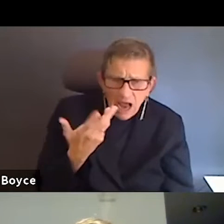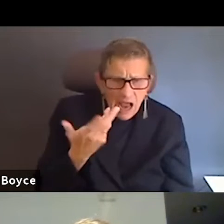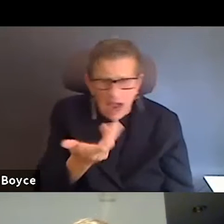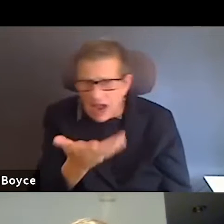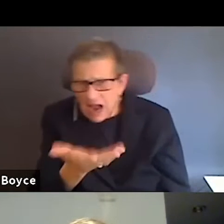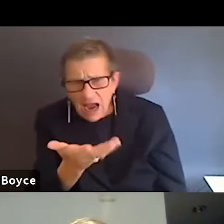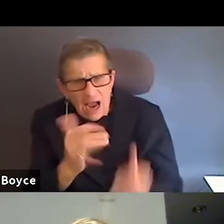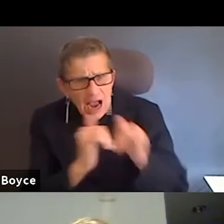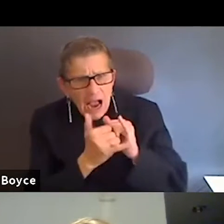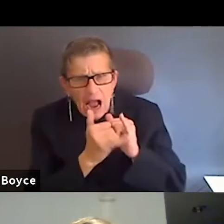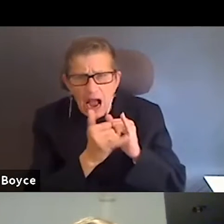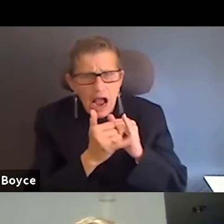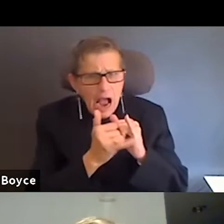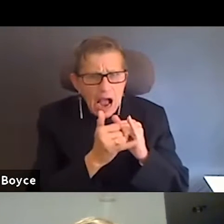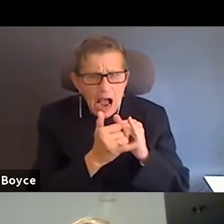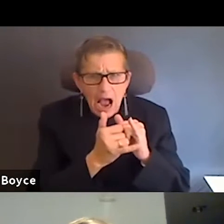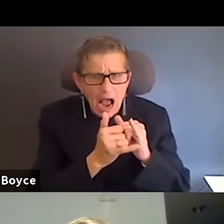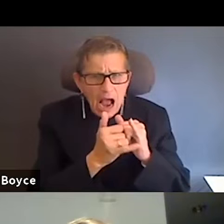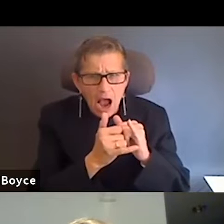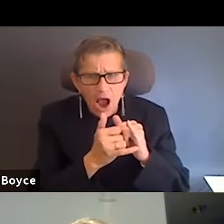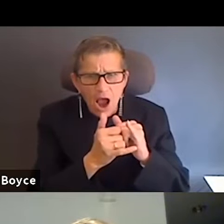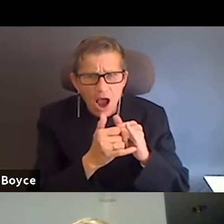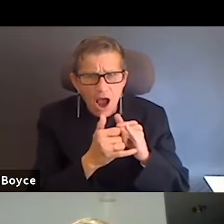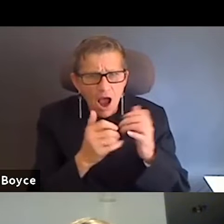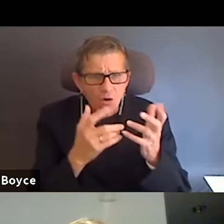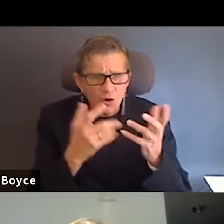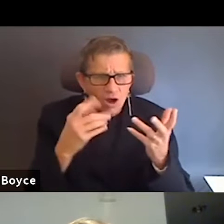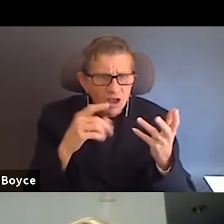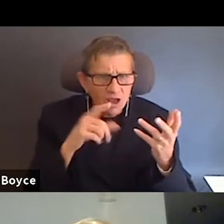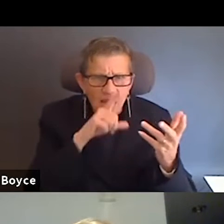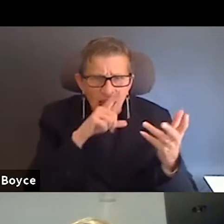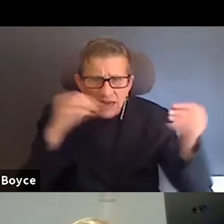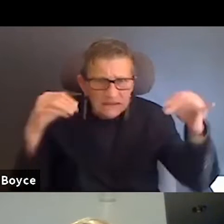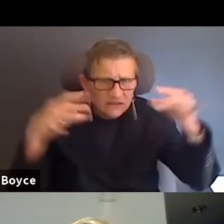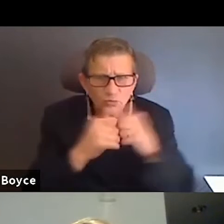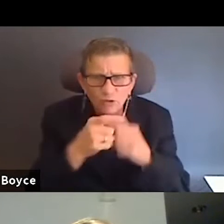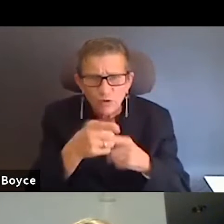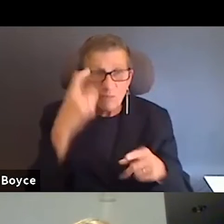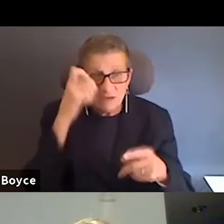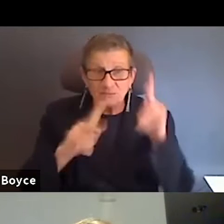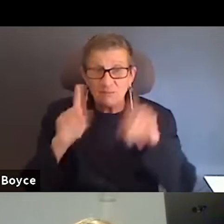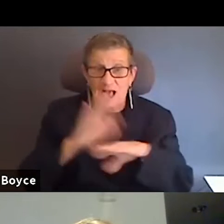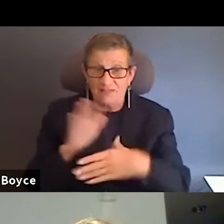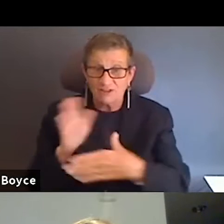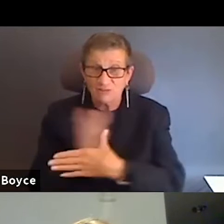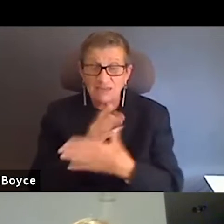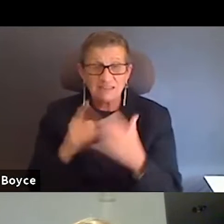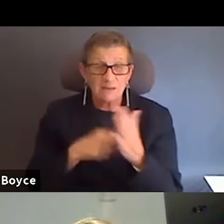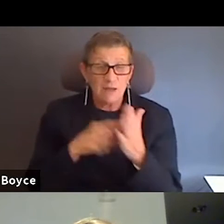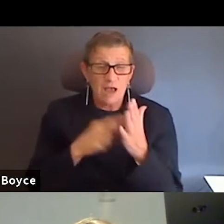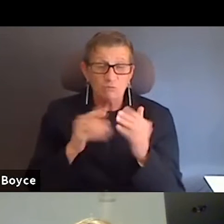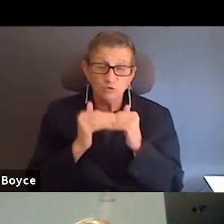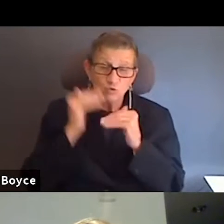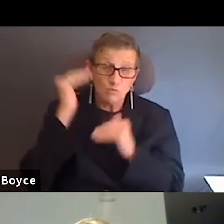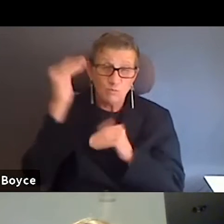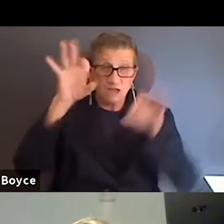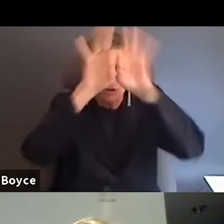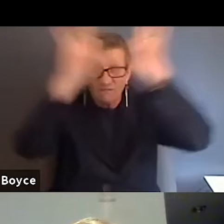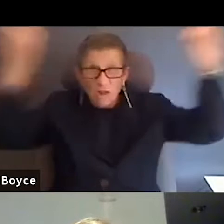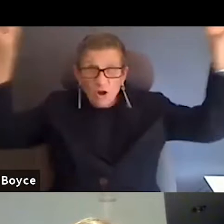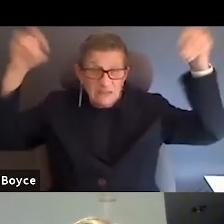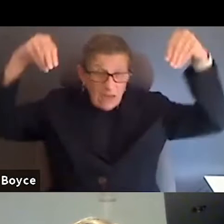how are fluorescent lights with you? Because that's also something with people on the spectrum. Sometimes too much fluorescent light, too much bright light can